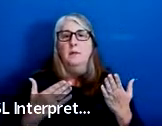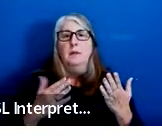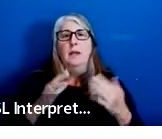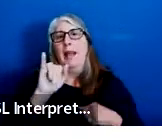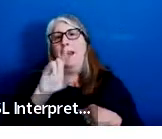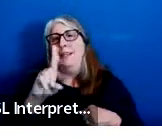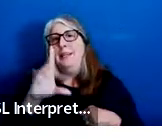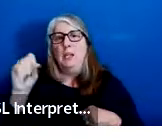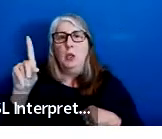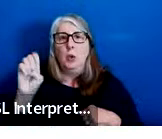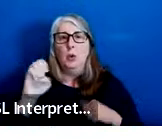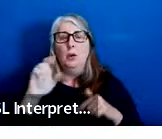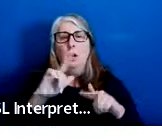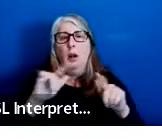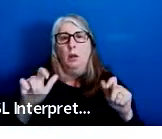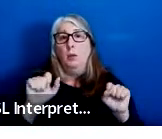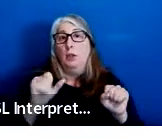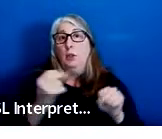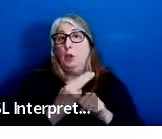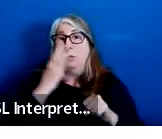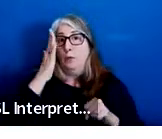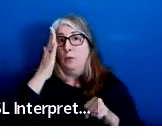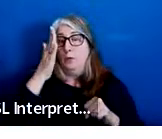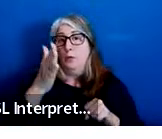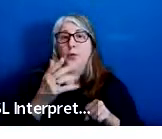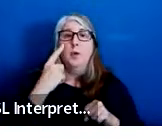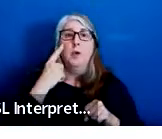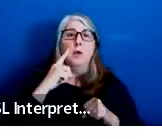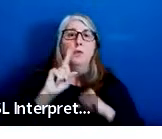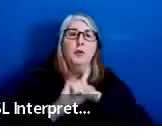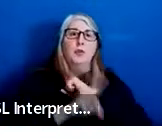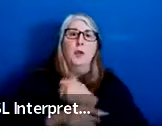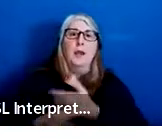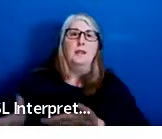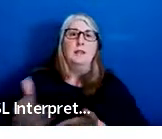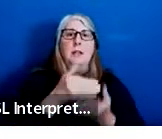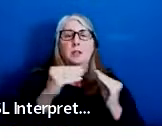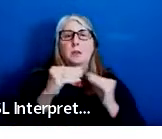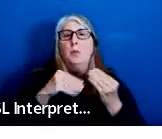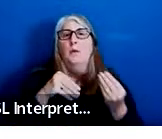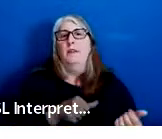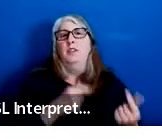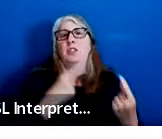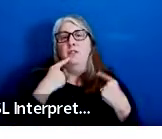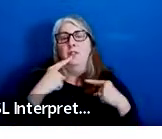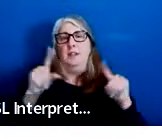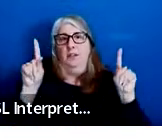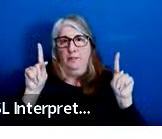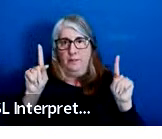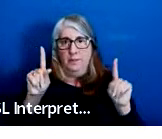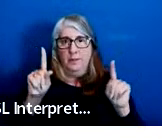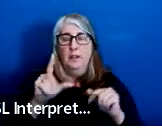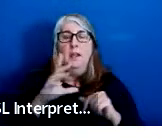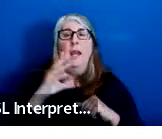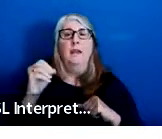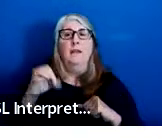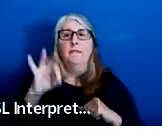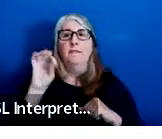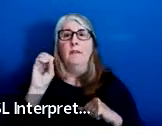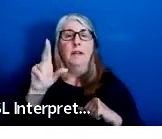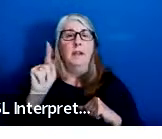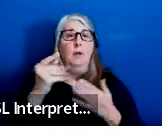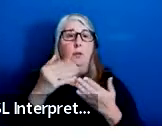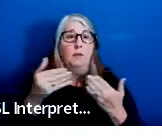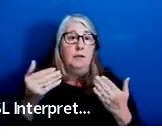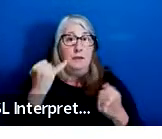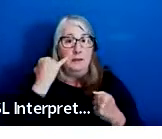of different things that we could use in the future to make our trash collection more efficient and more effective, and even find out things about, you know,